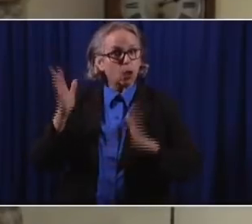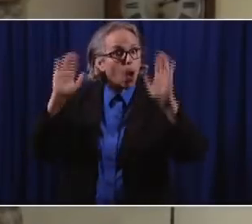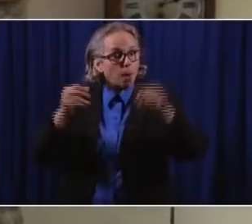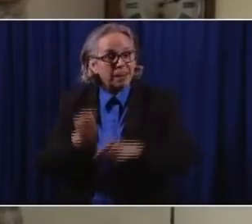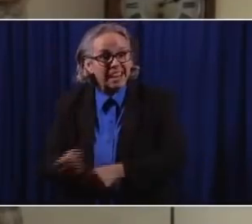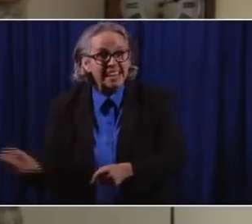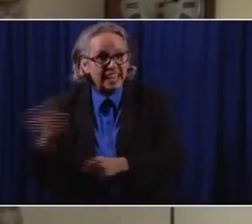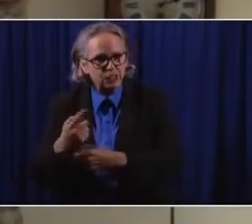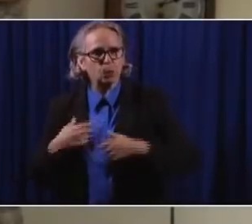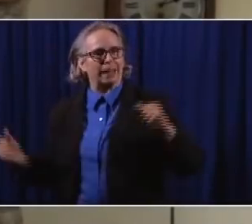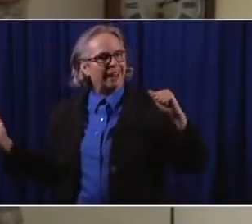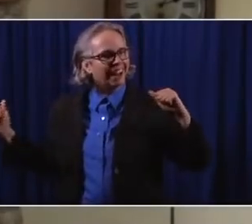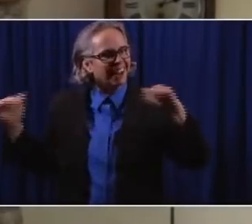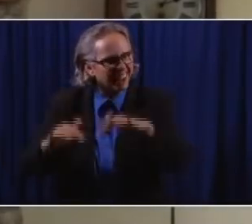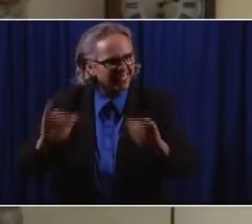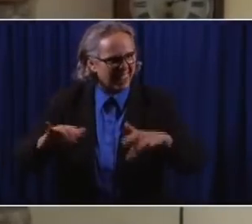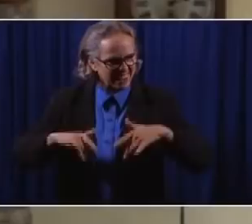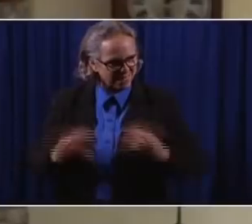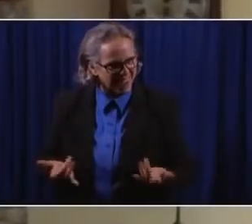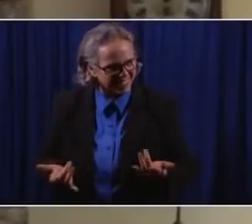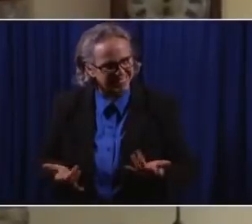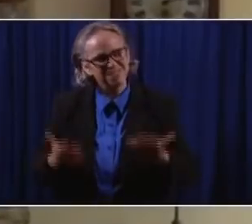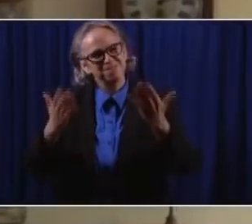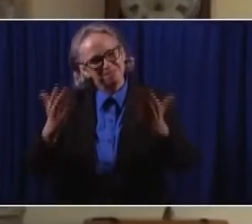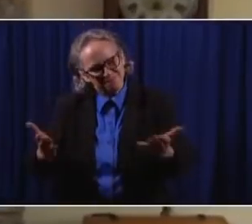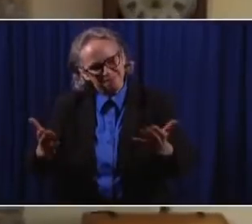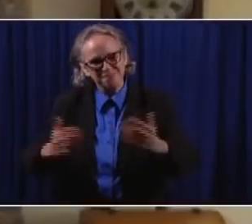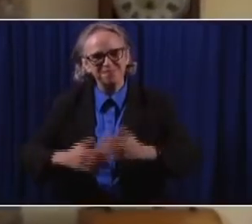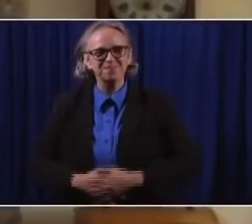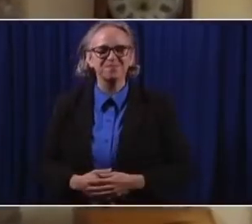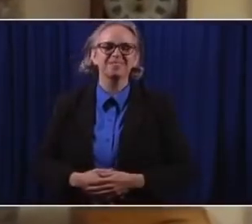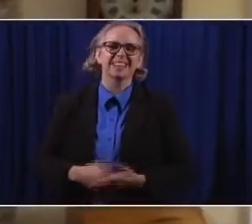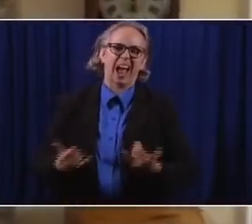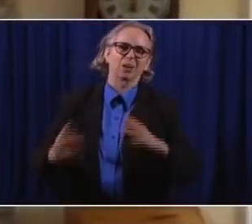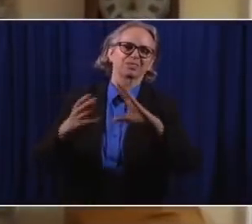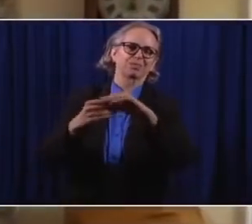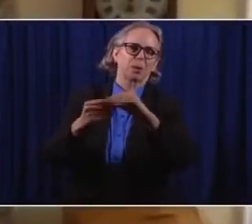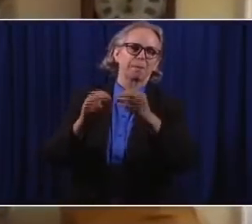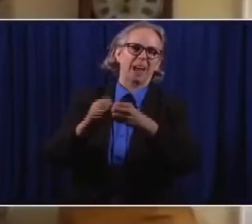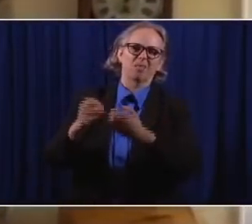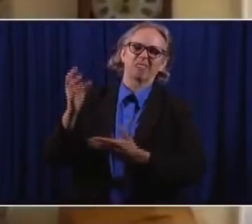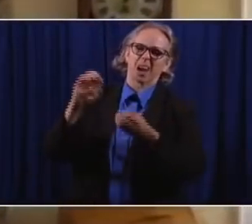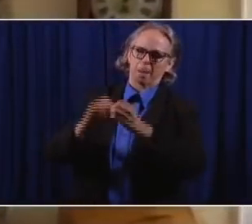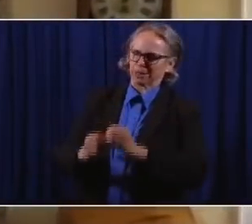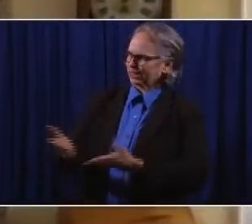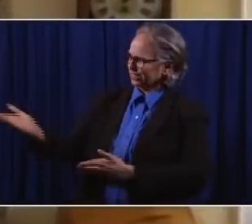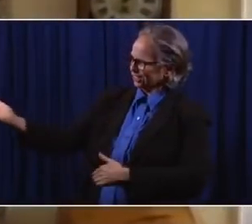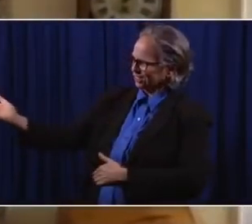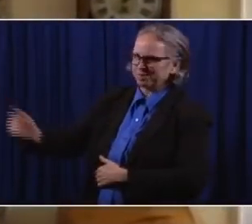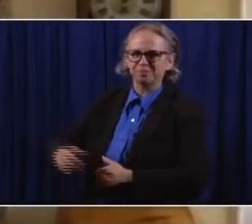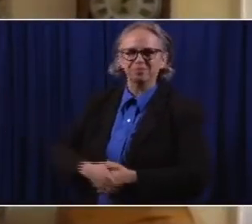Eric, let's start with data slides and some of our key indicators.